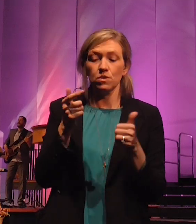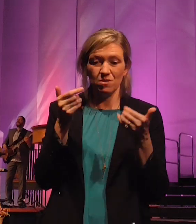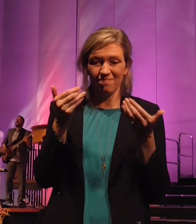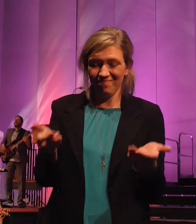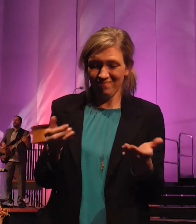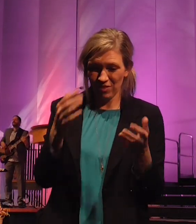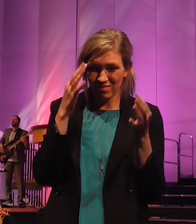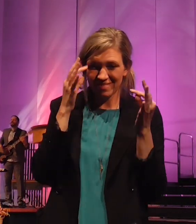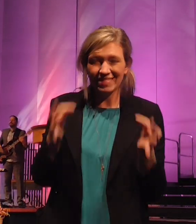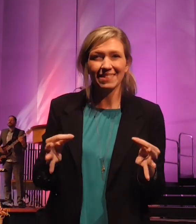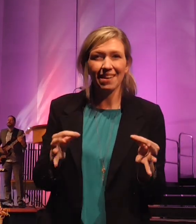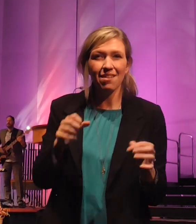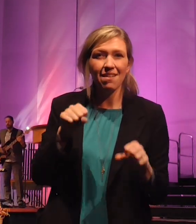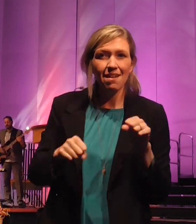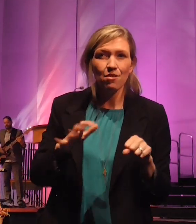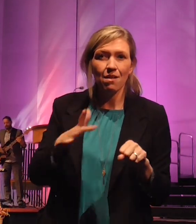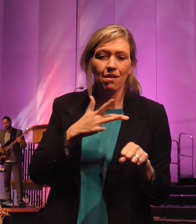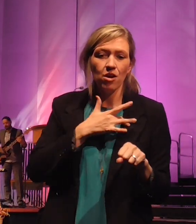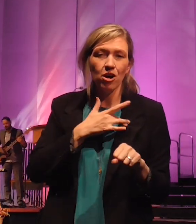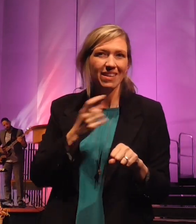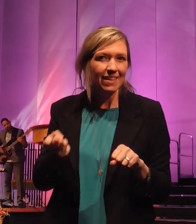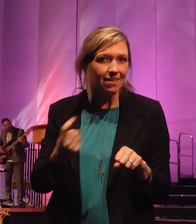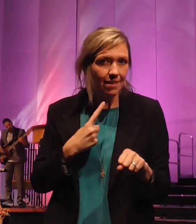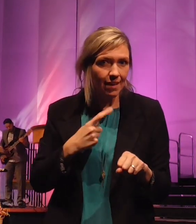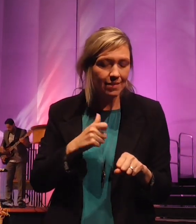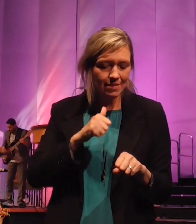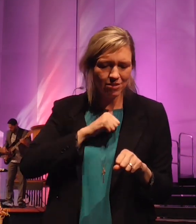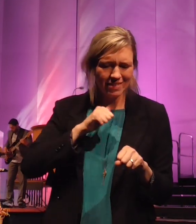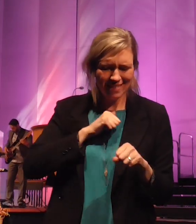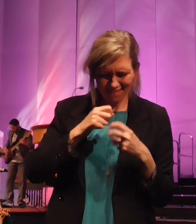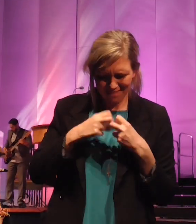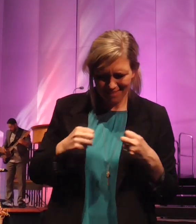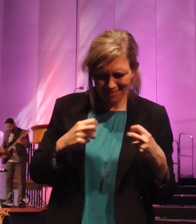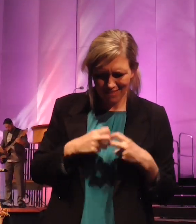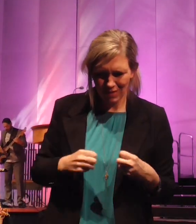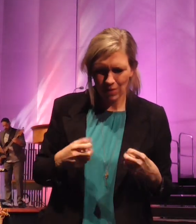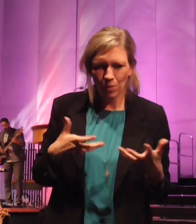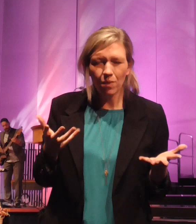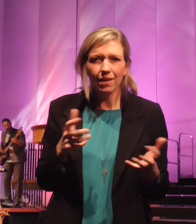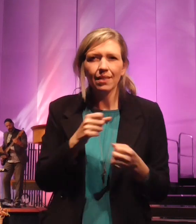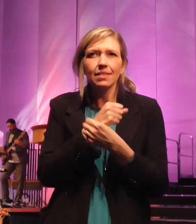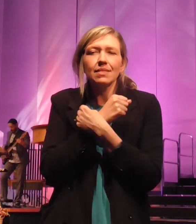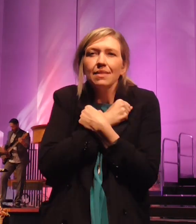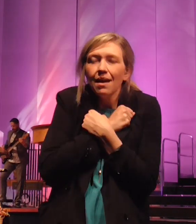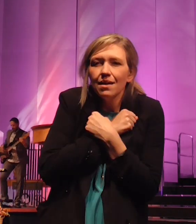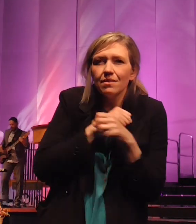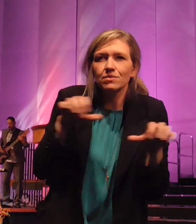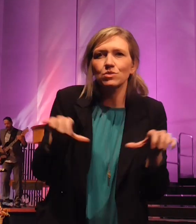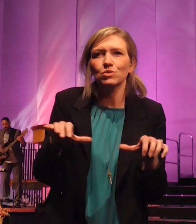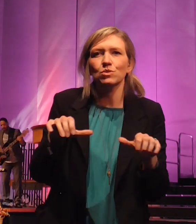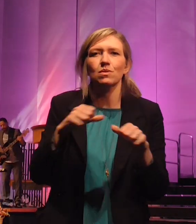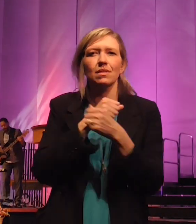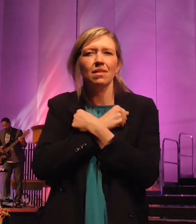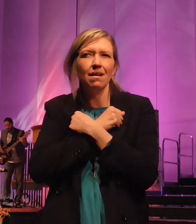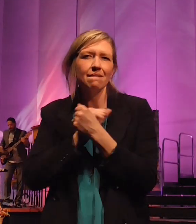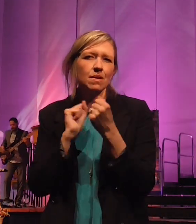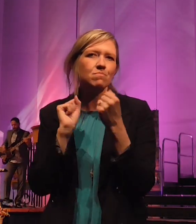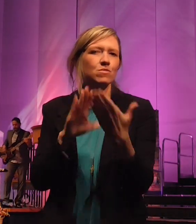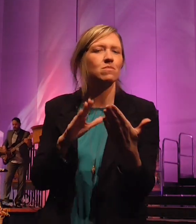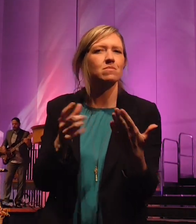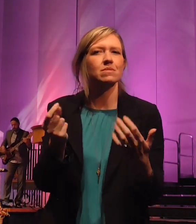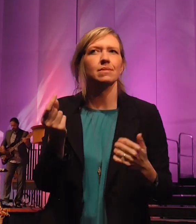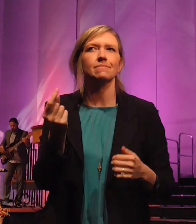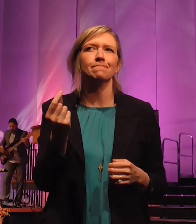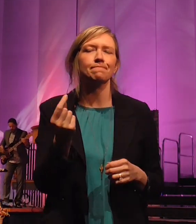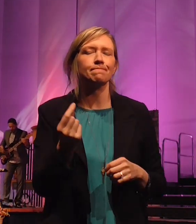as you let your heart decide. Ask yourself from inside, what would love do now?